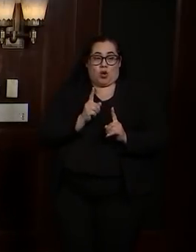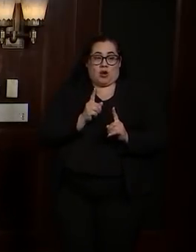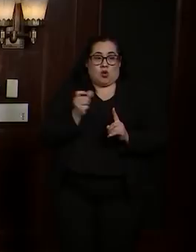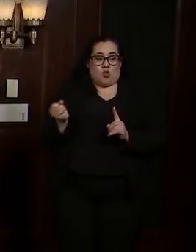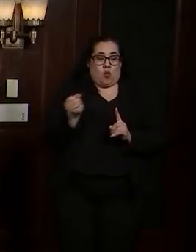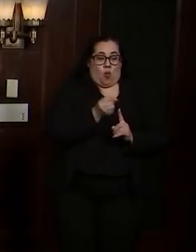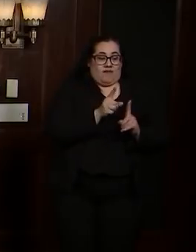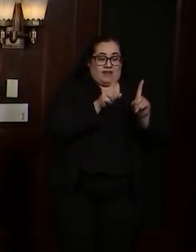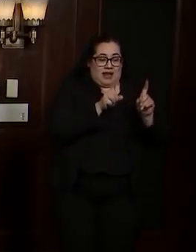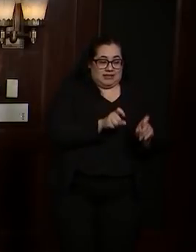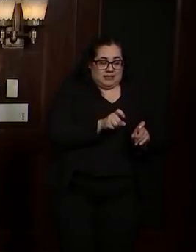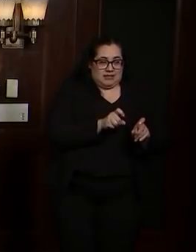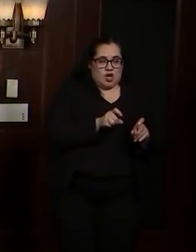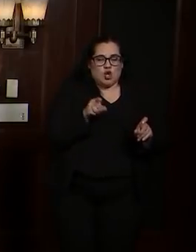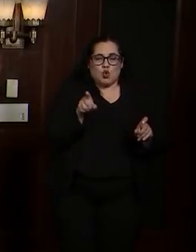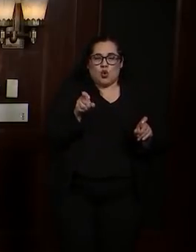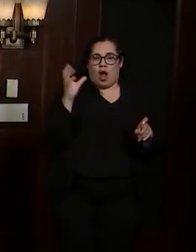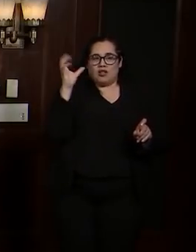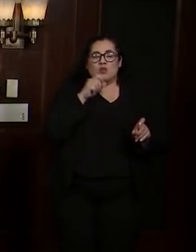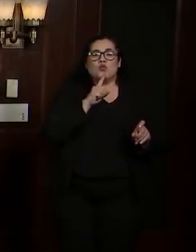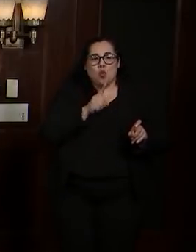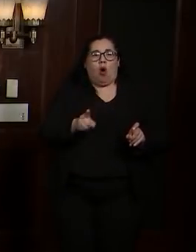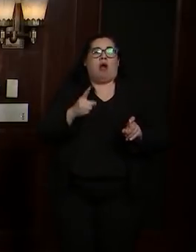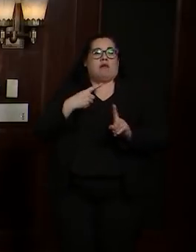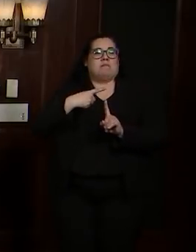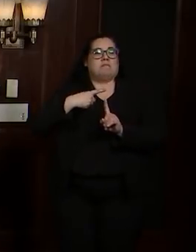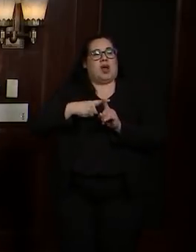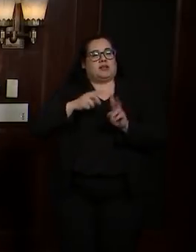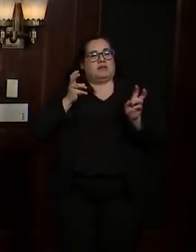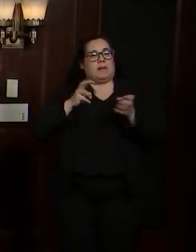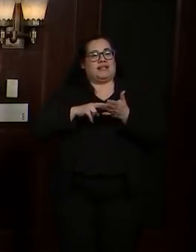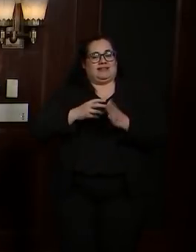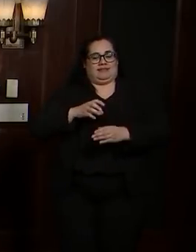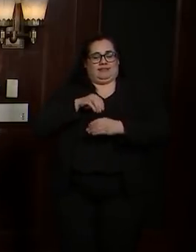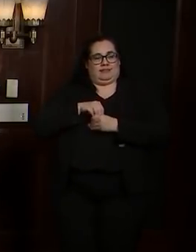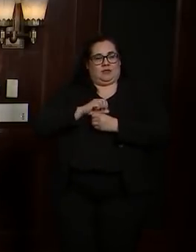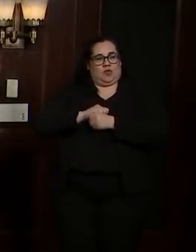and get tested, presume you are positive, and that's when